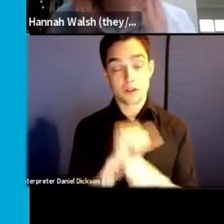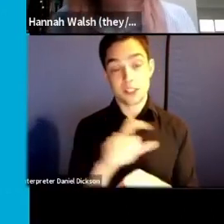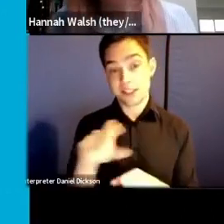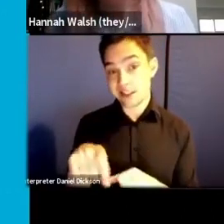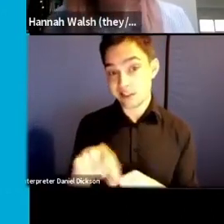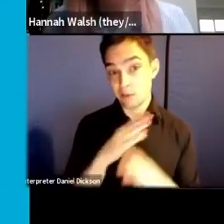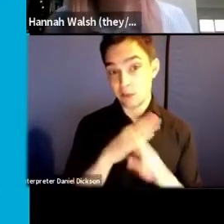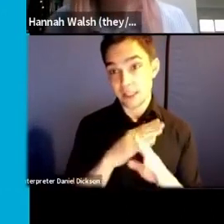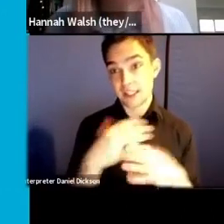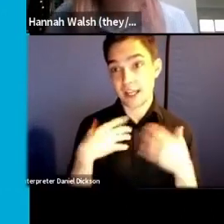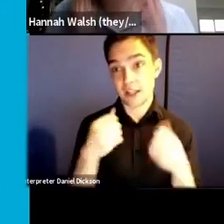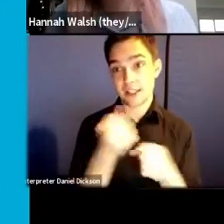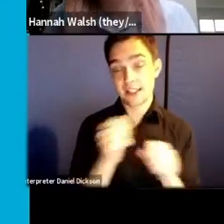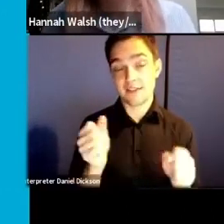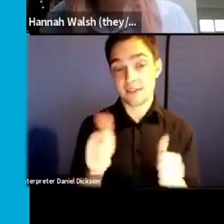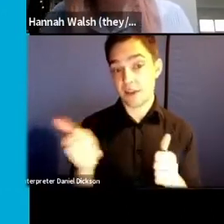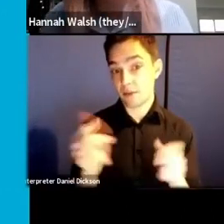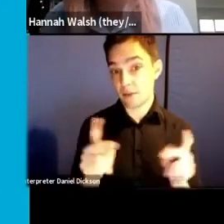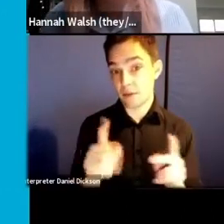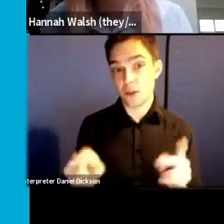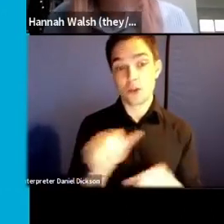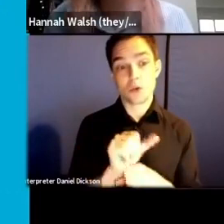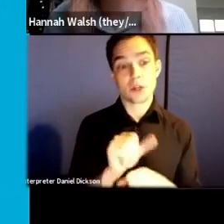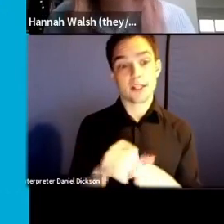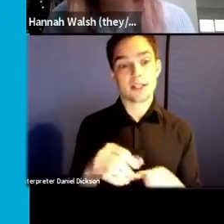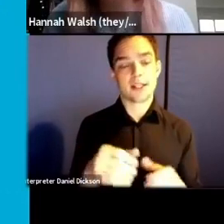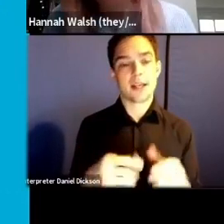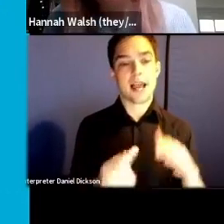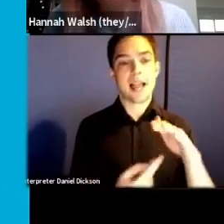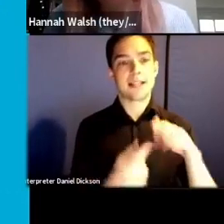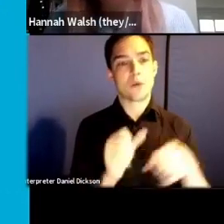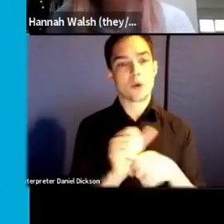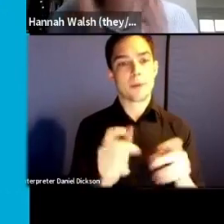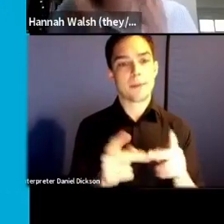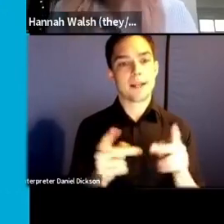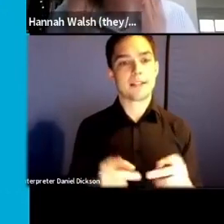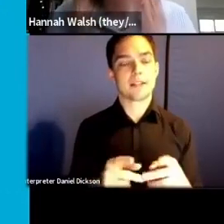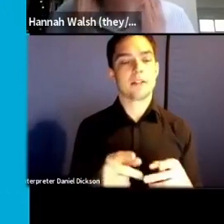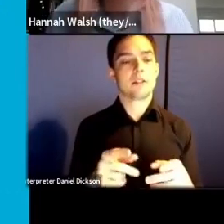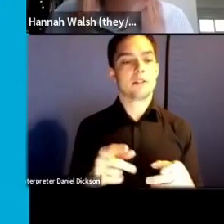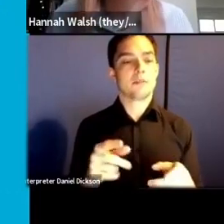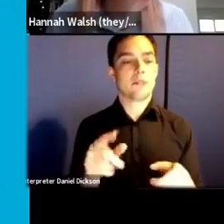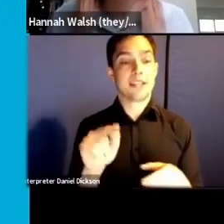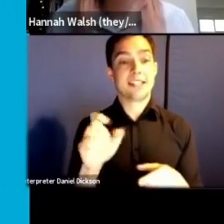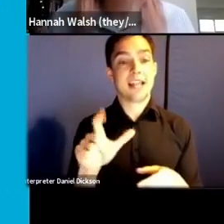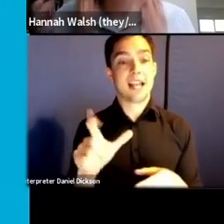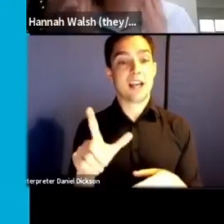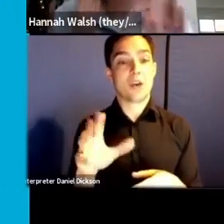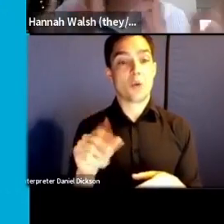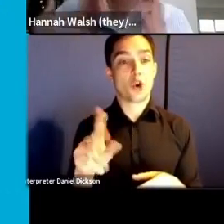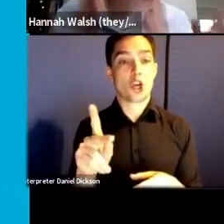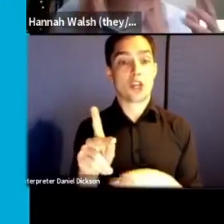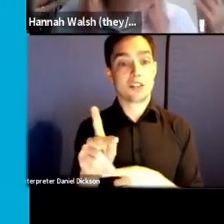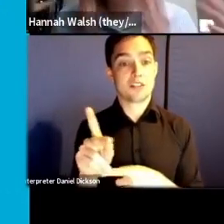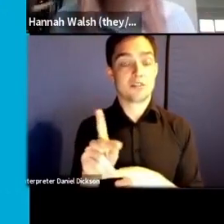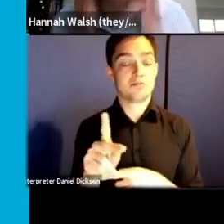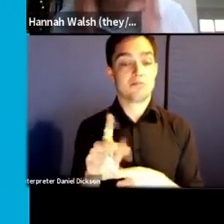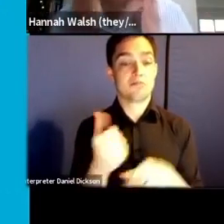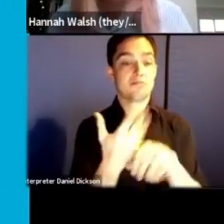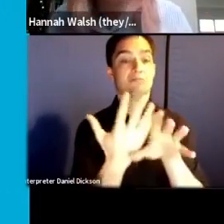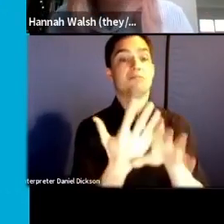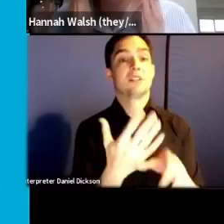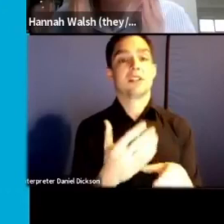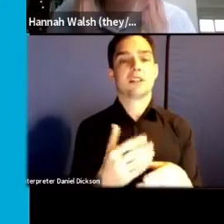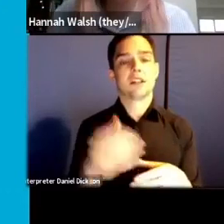necessary to protect the health and safety of others? Do you work in an isolated workspace? Are you teleworking, right? If you're teleworking, I mean,